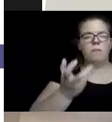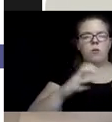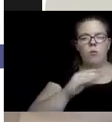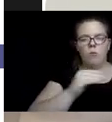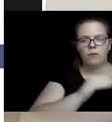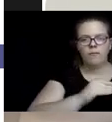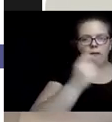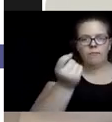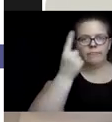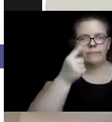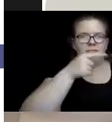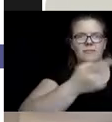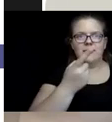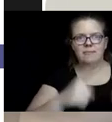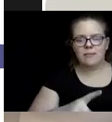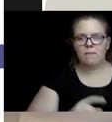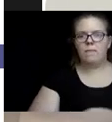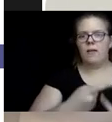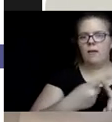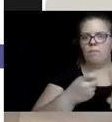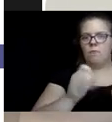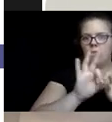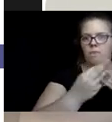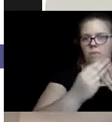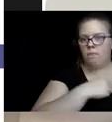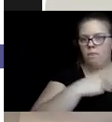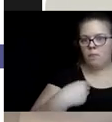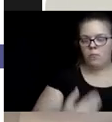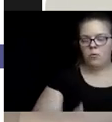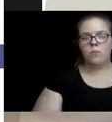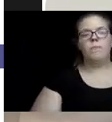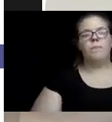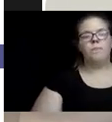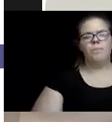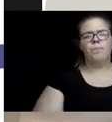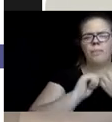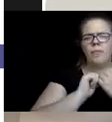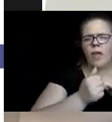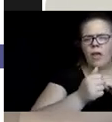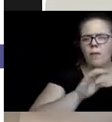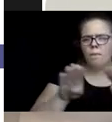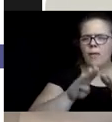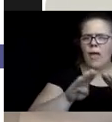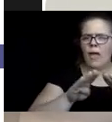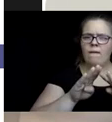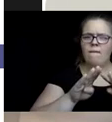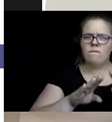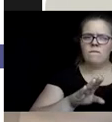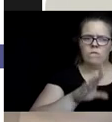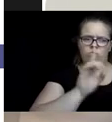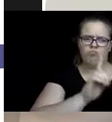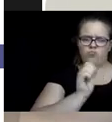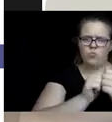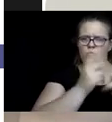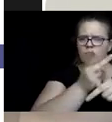is happening, perhaps at the hands of a family member. How do they behave in front of the caregiver? Does